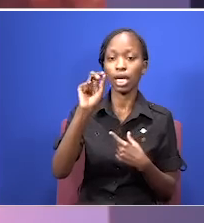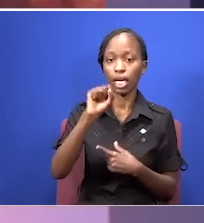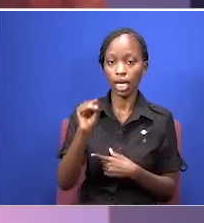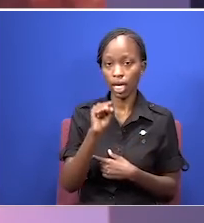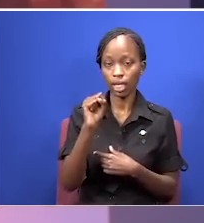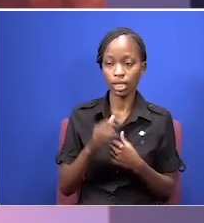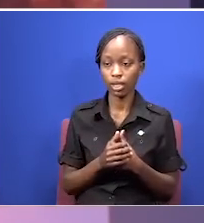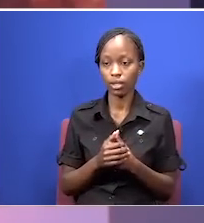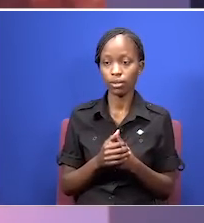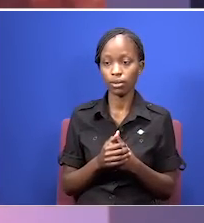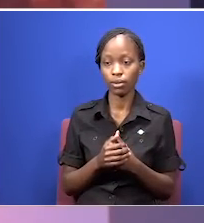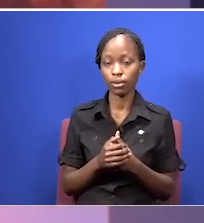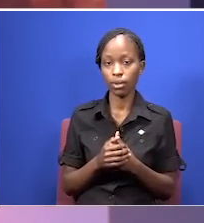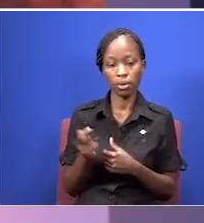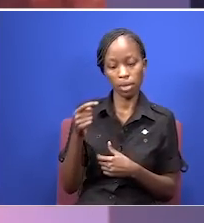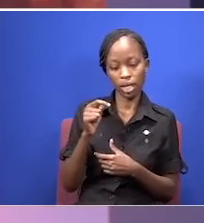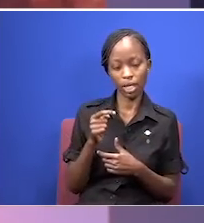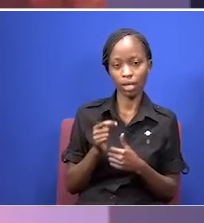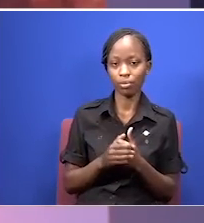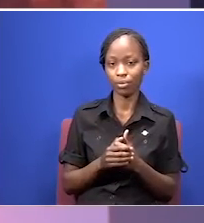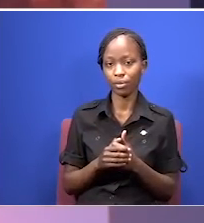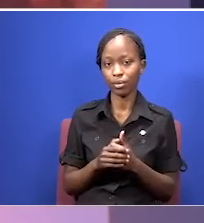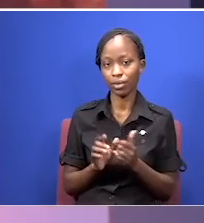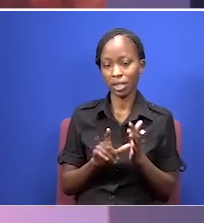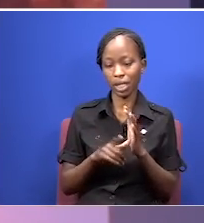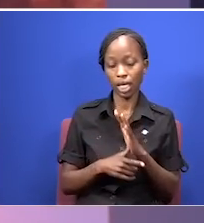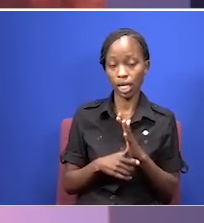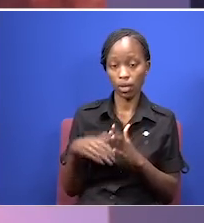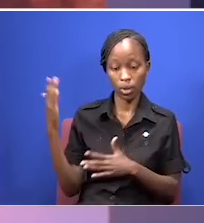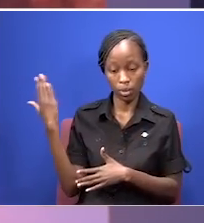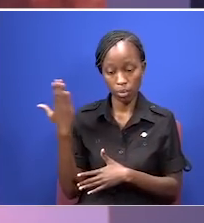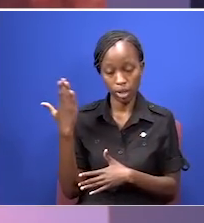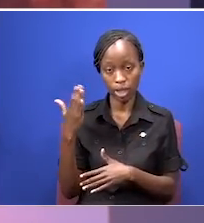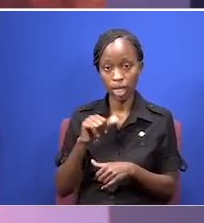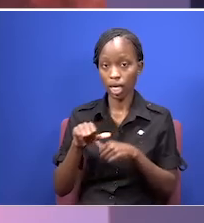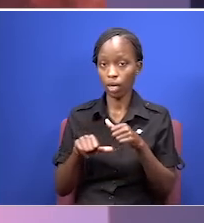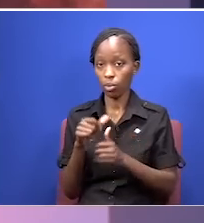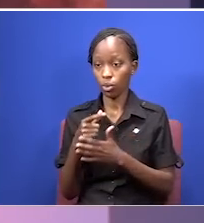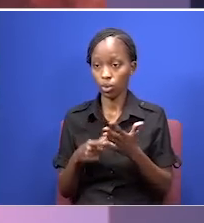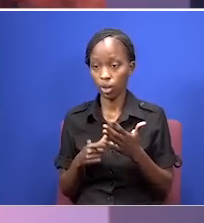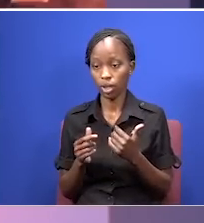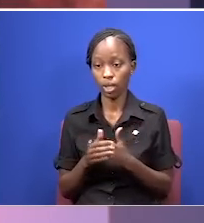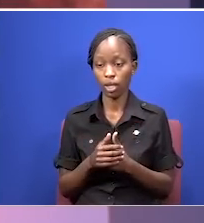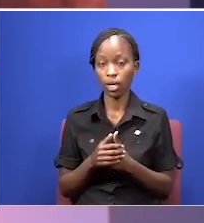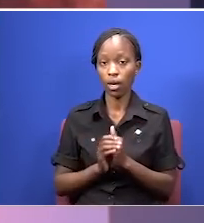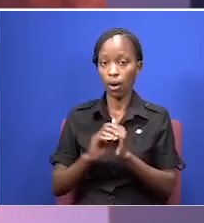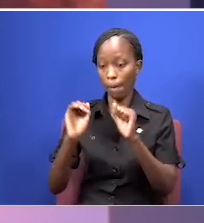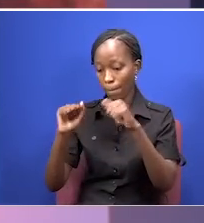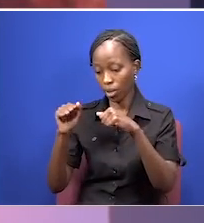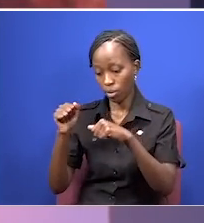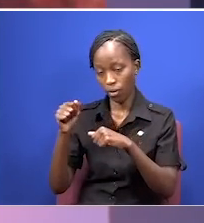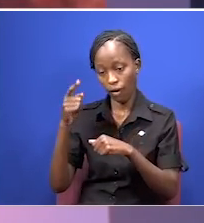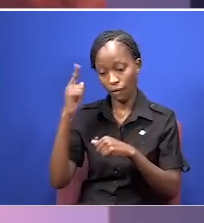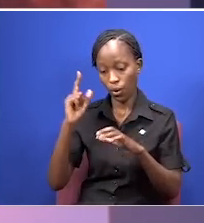gitaka in a little while he'll be bringing a message about can a family be